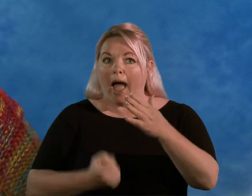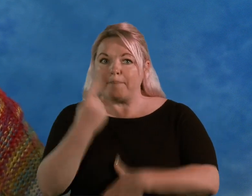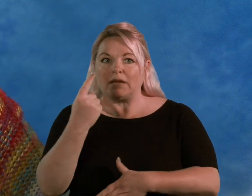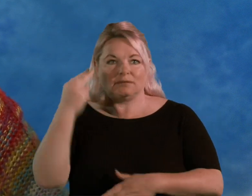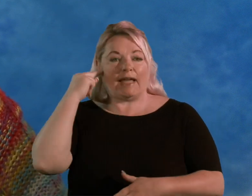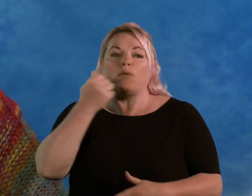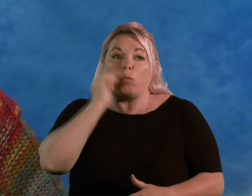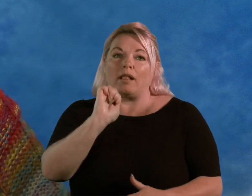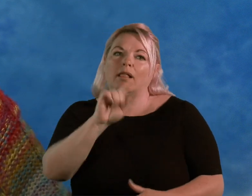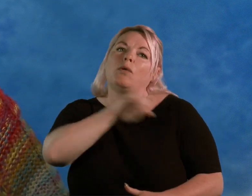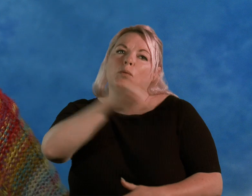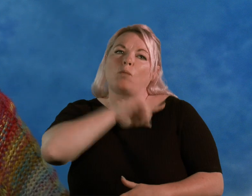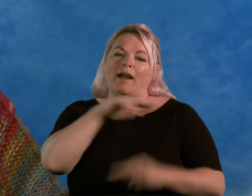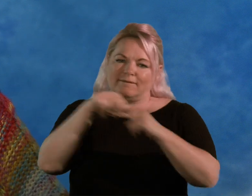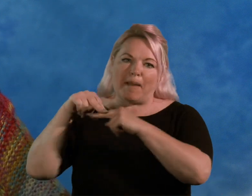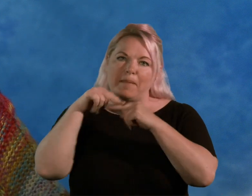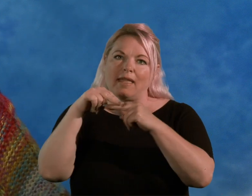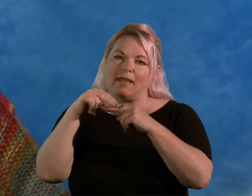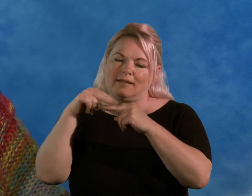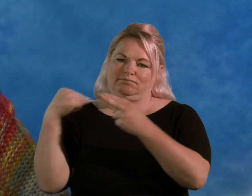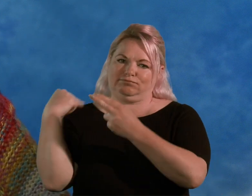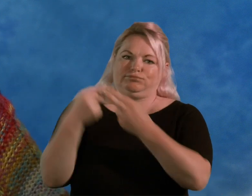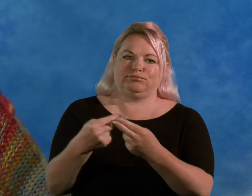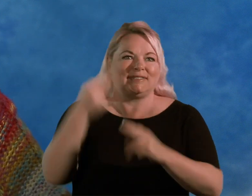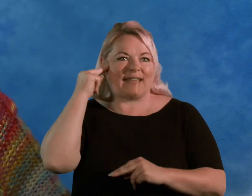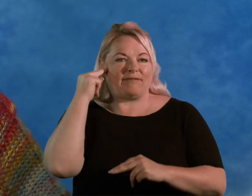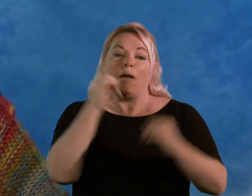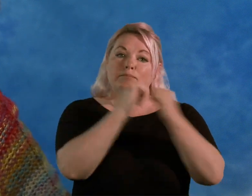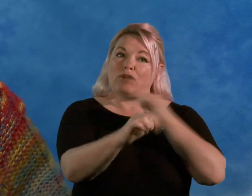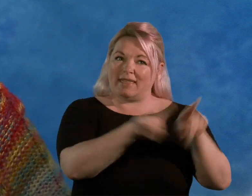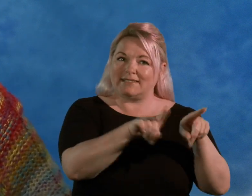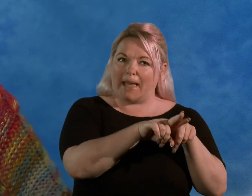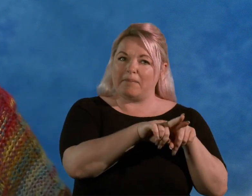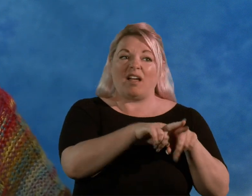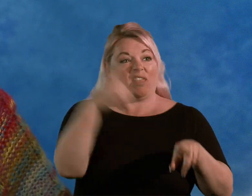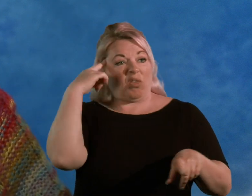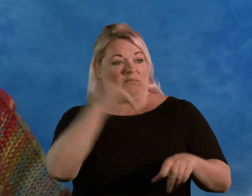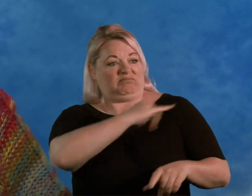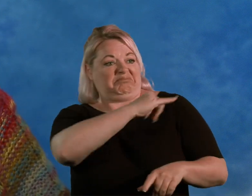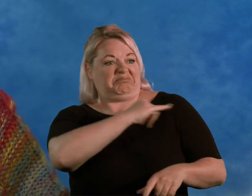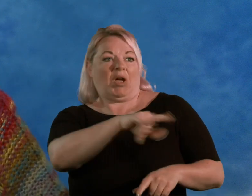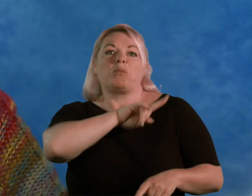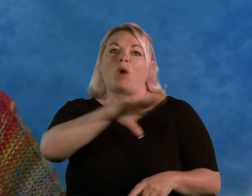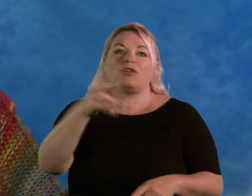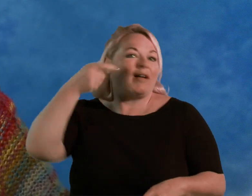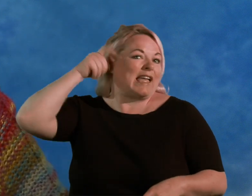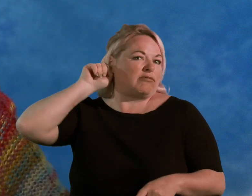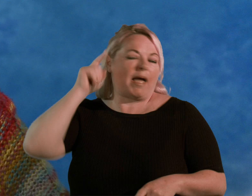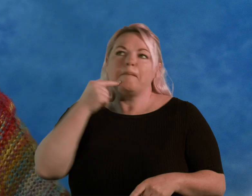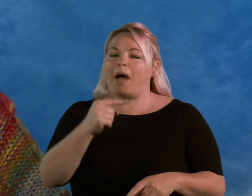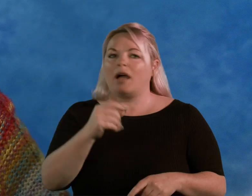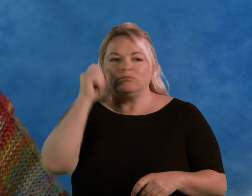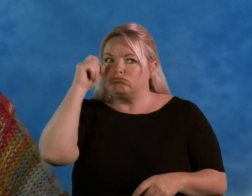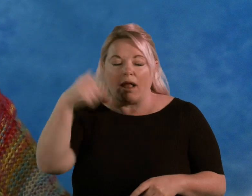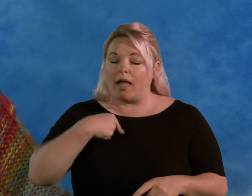happen because it's this inherited deafness. My brother had the same, and I thought, oh well, I'll get a hearing aid, it won't be so bad, but I didn't realise